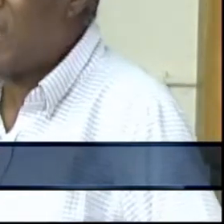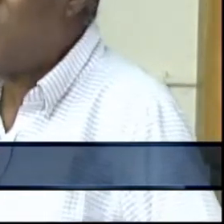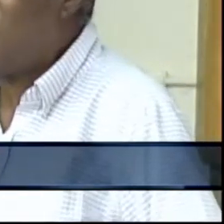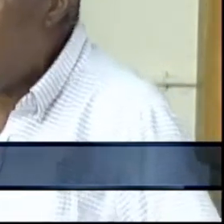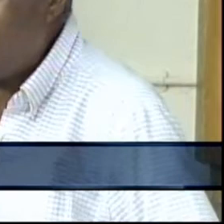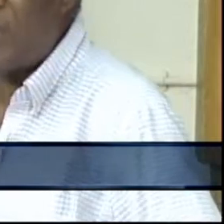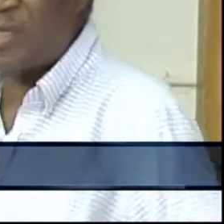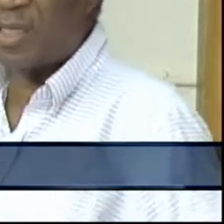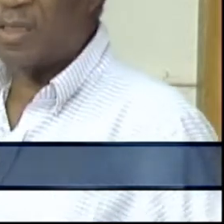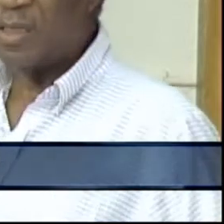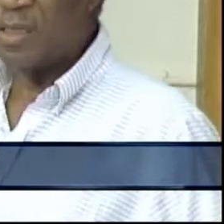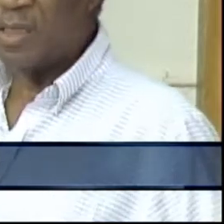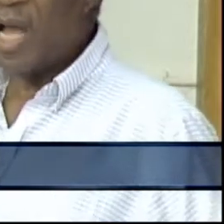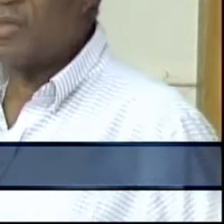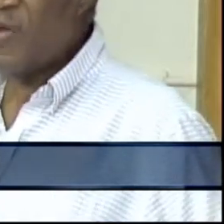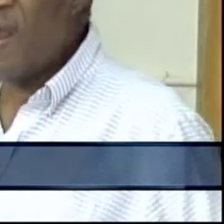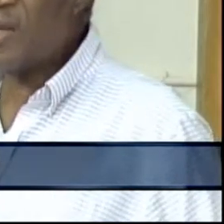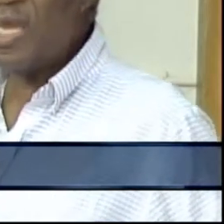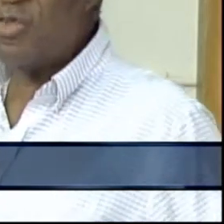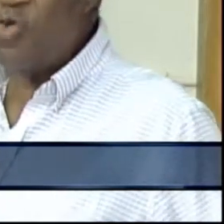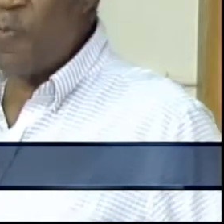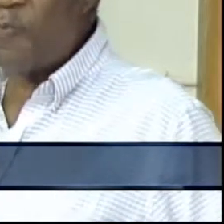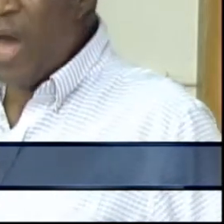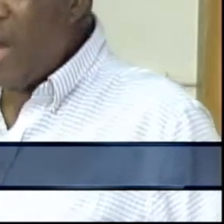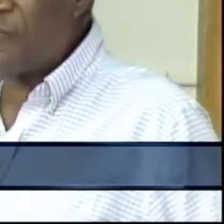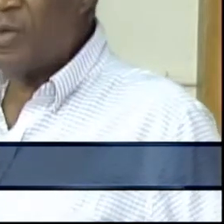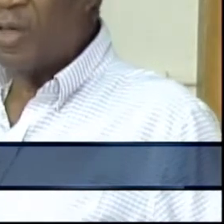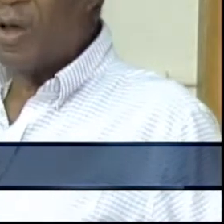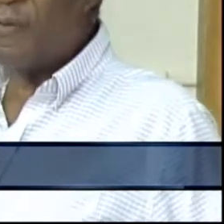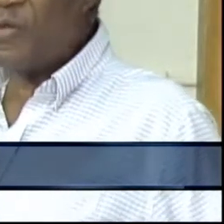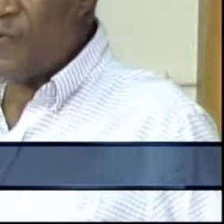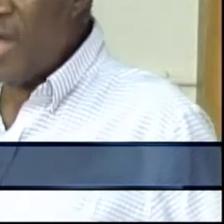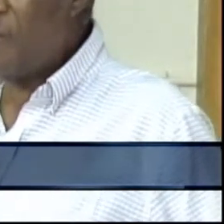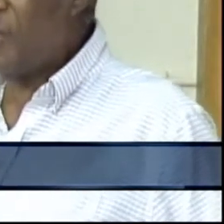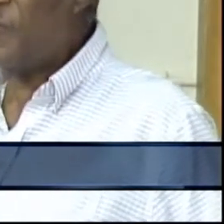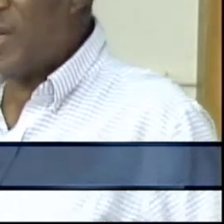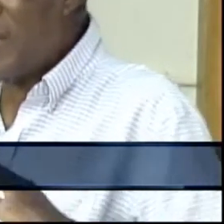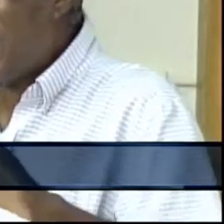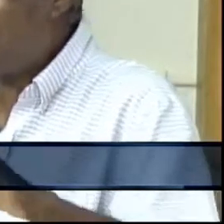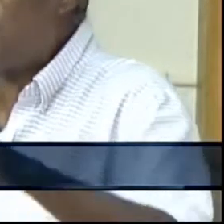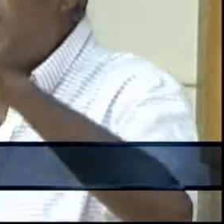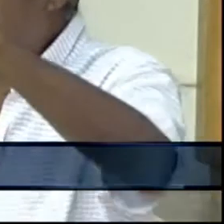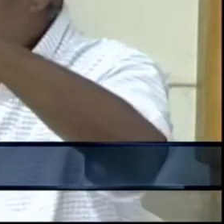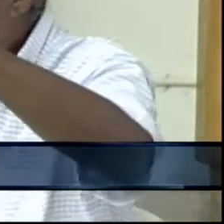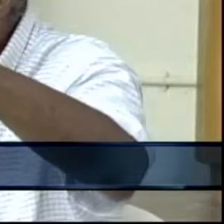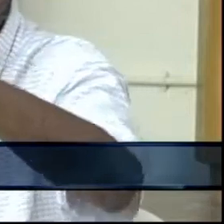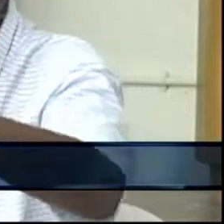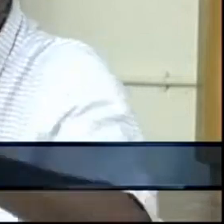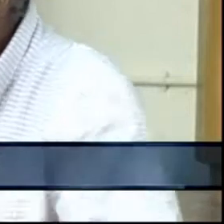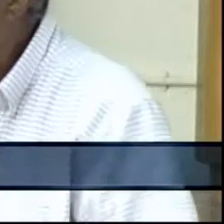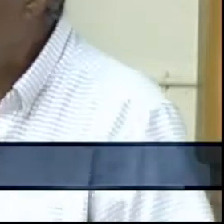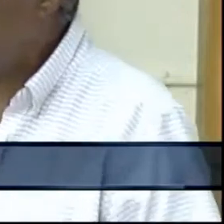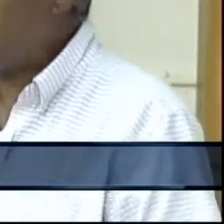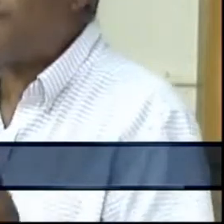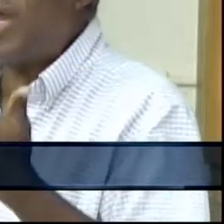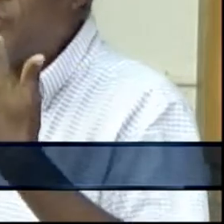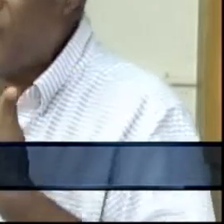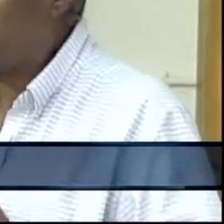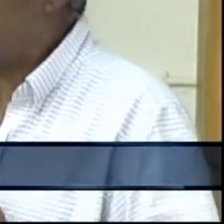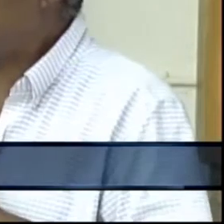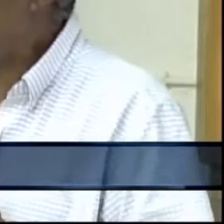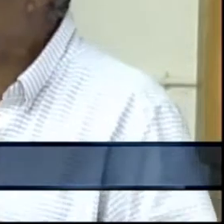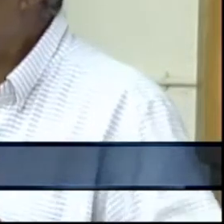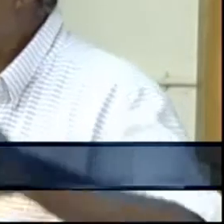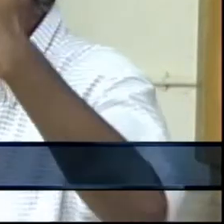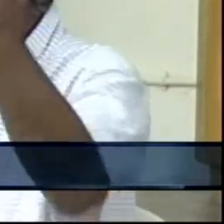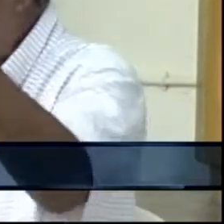sacrificed enormously and chart a new path of development for this country. You might not see it now, but my